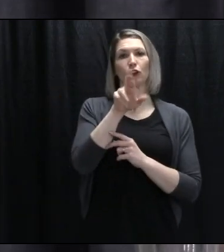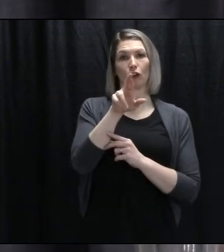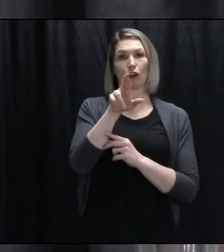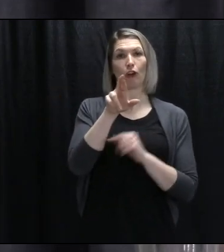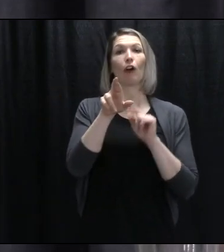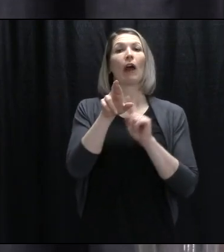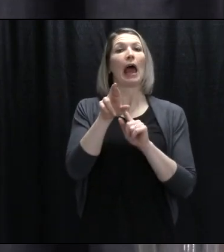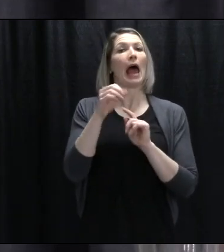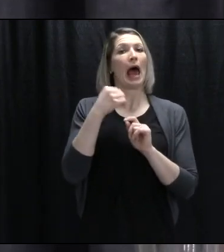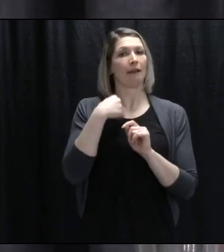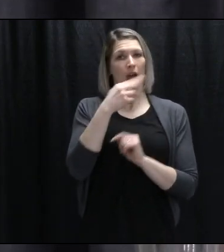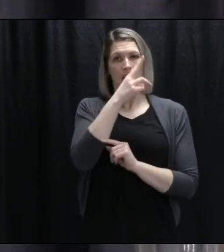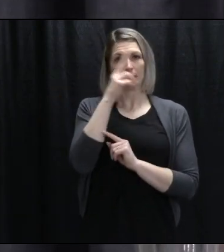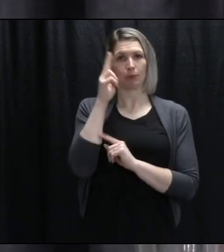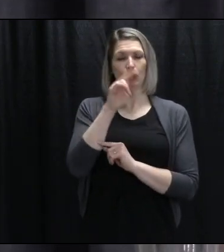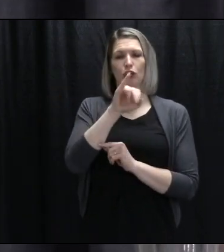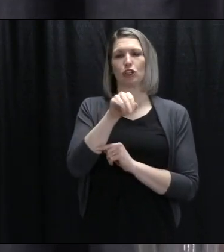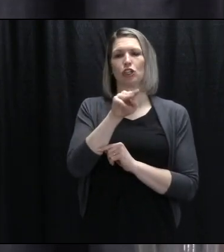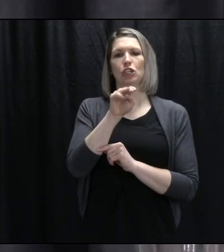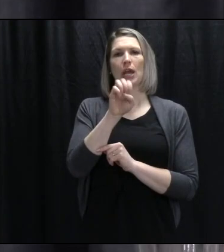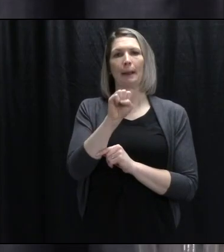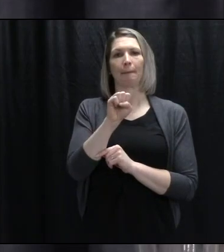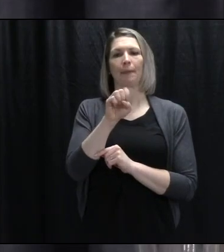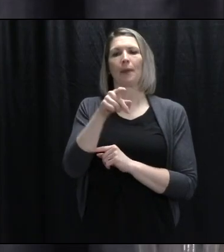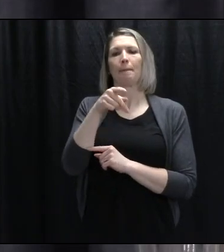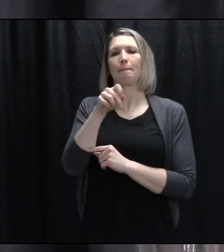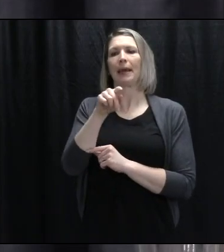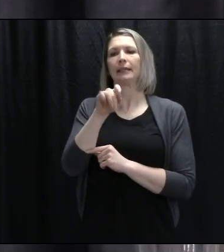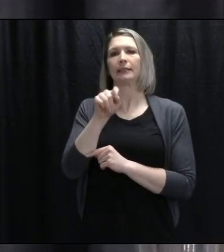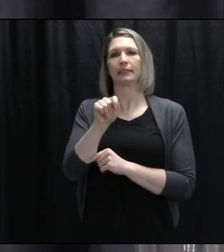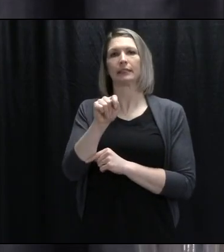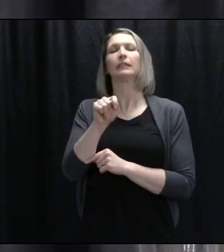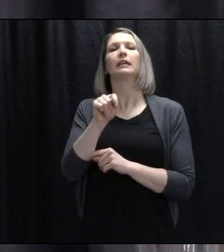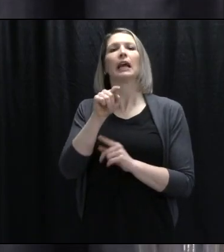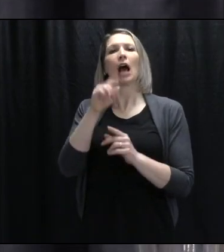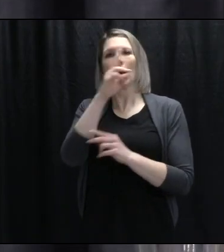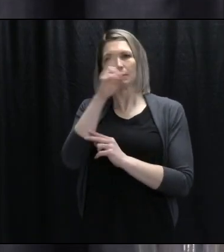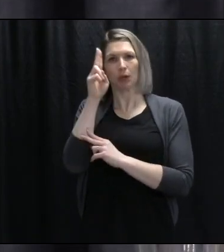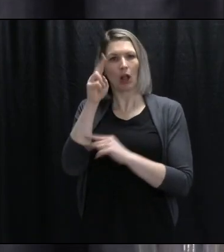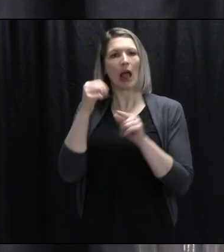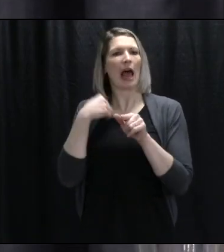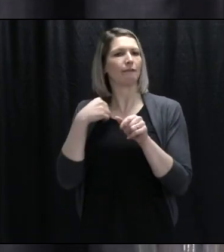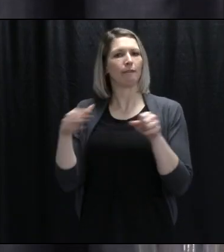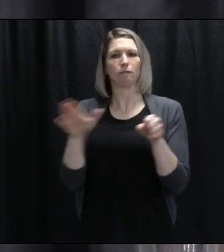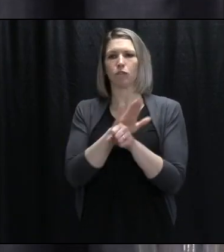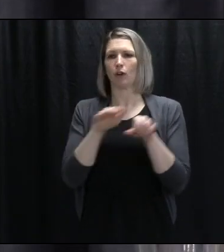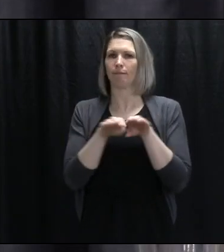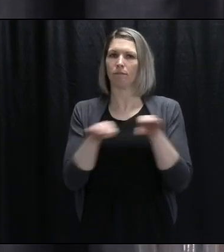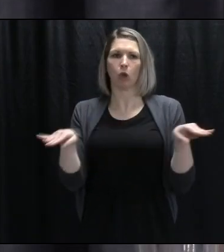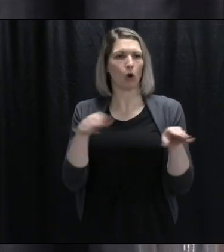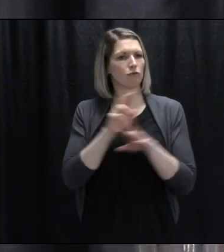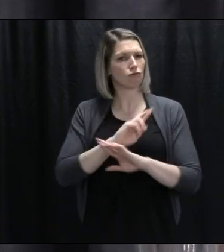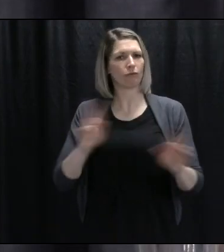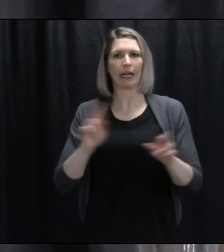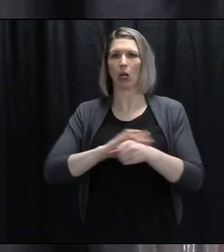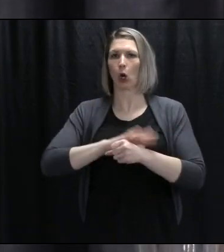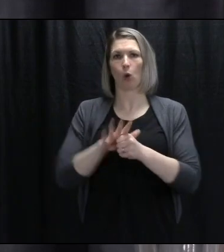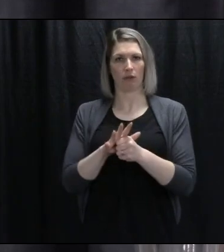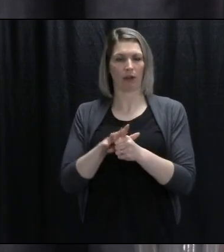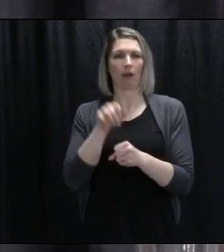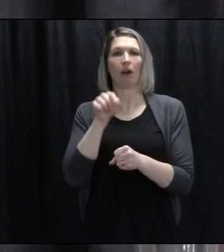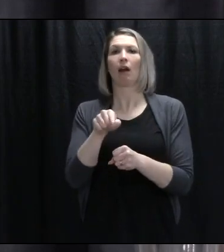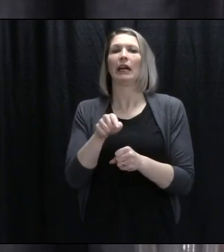unit set up there which actually has negative pressure for the whole floor, and that's currently being modified in readiness.